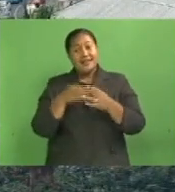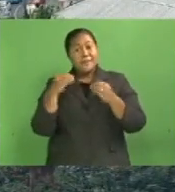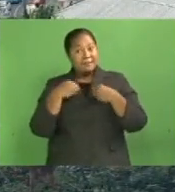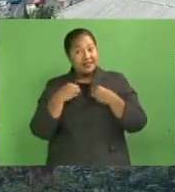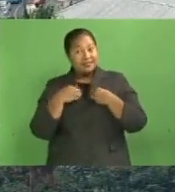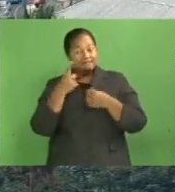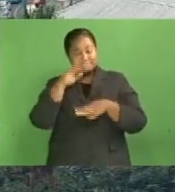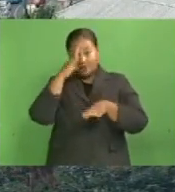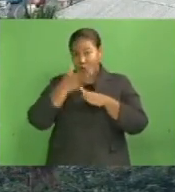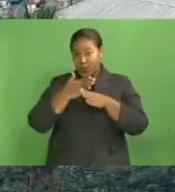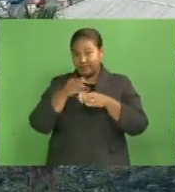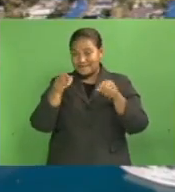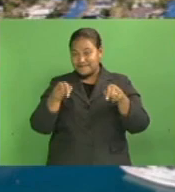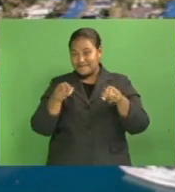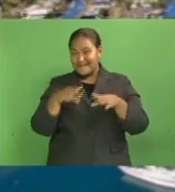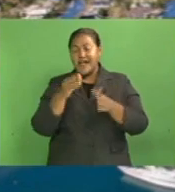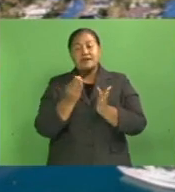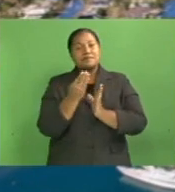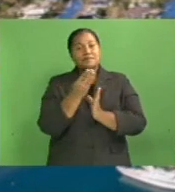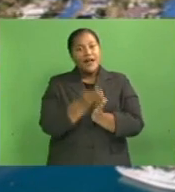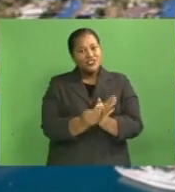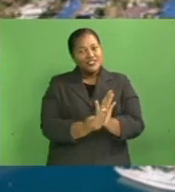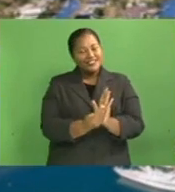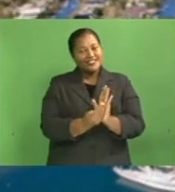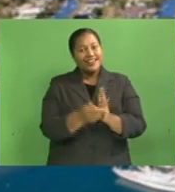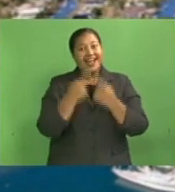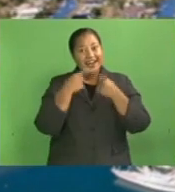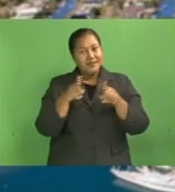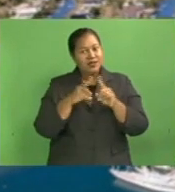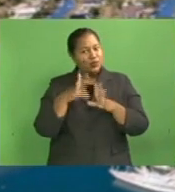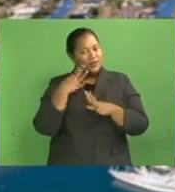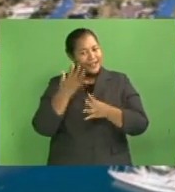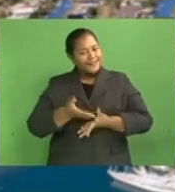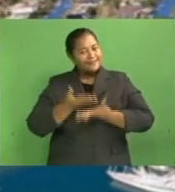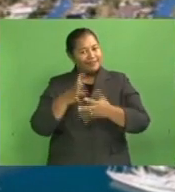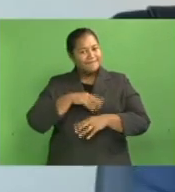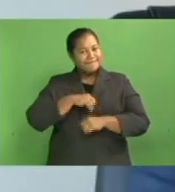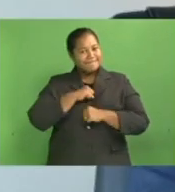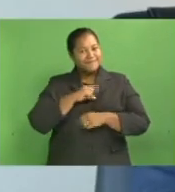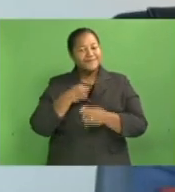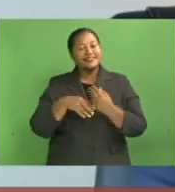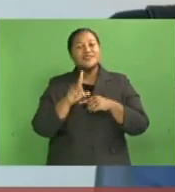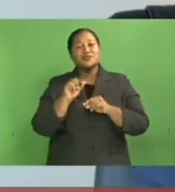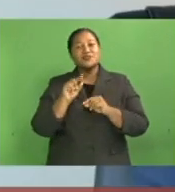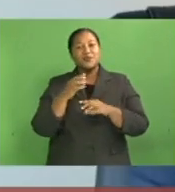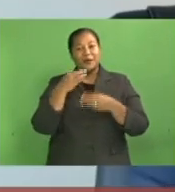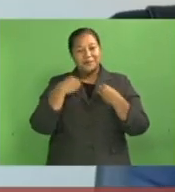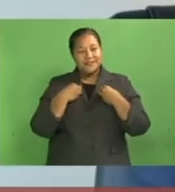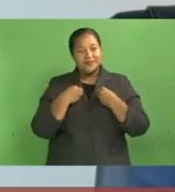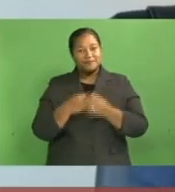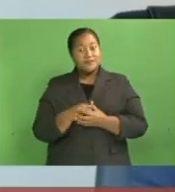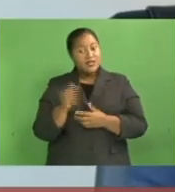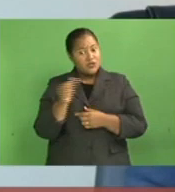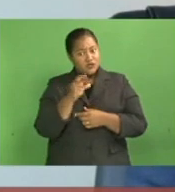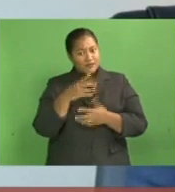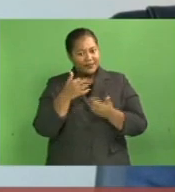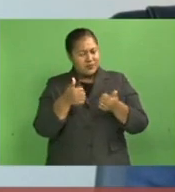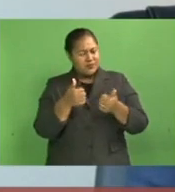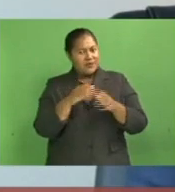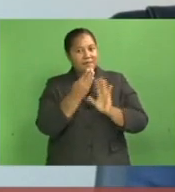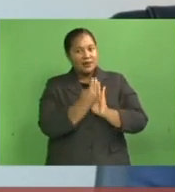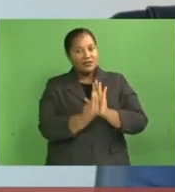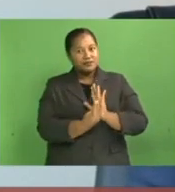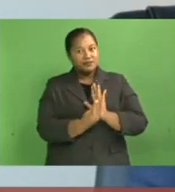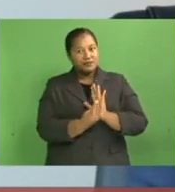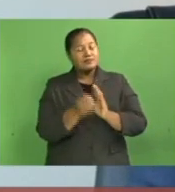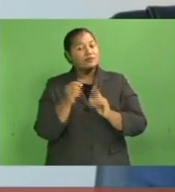the budget announcement will provide more assurances and confidence in doing business. It should be a stimulus budget, where we